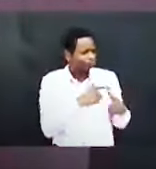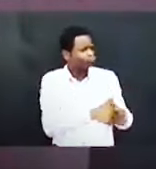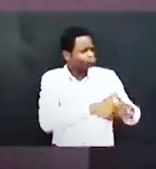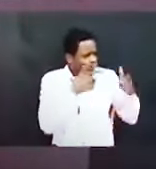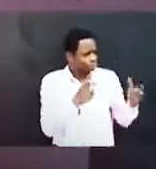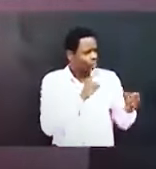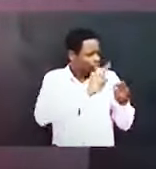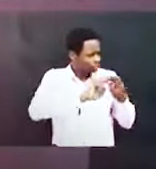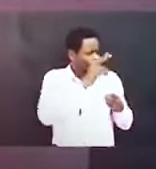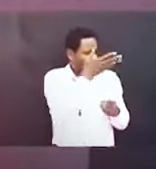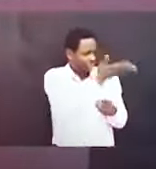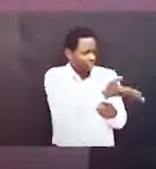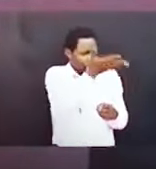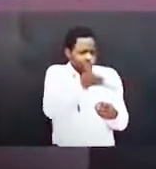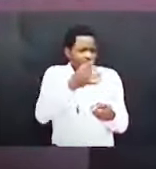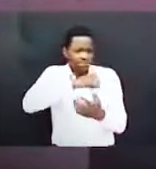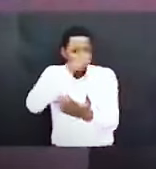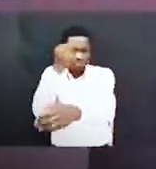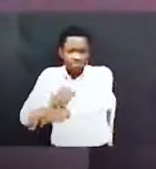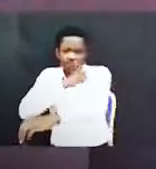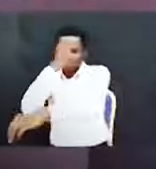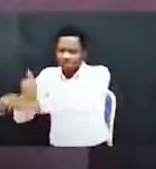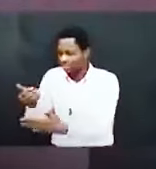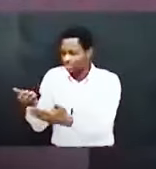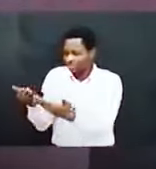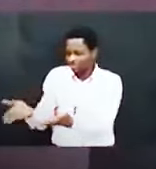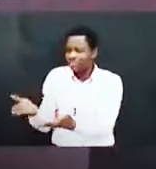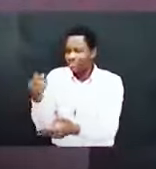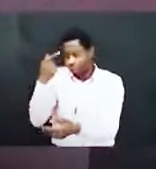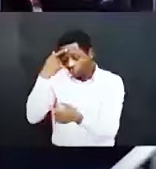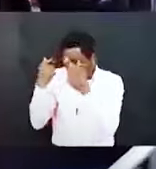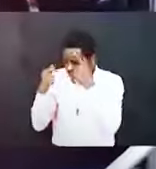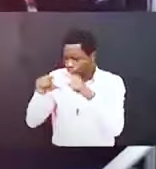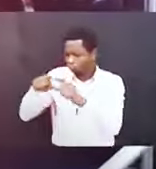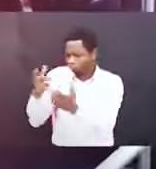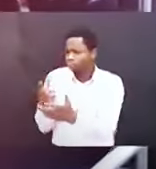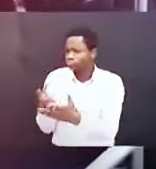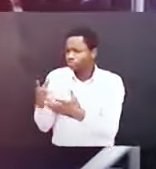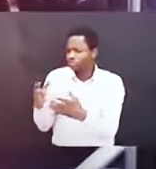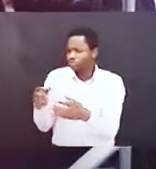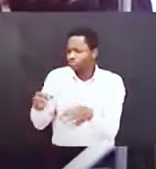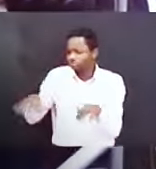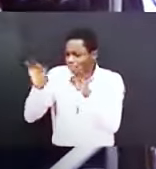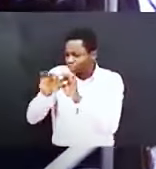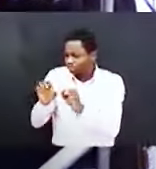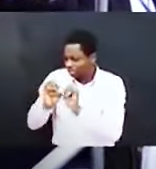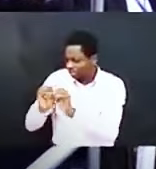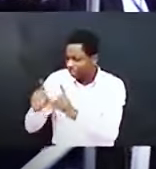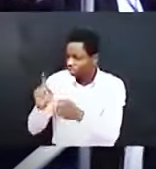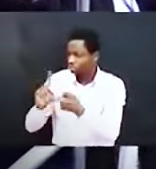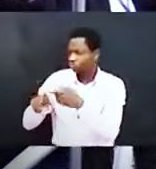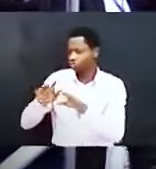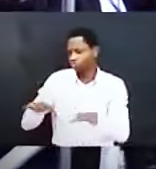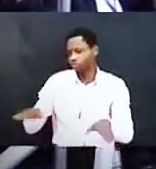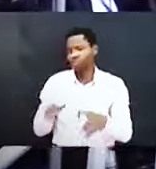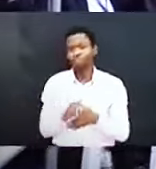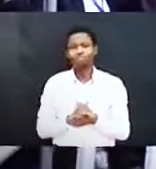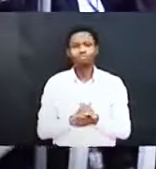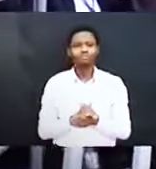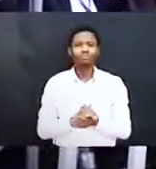But the Harvards and the Cambridges, you find them at where the Puritans lived.